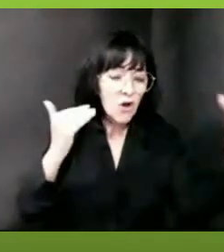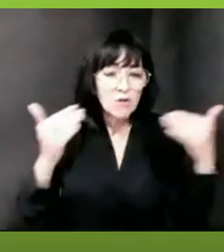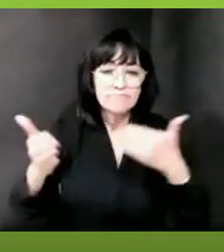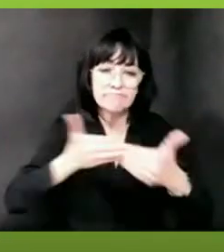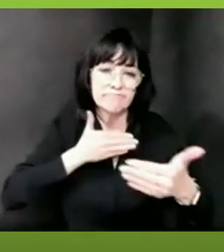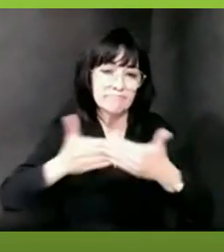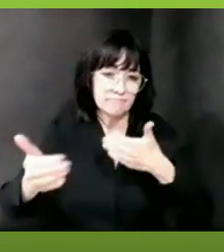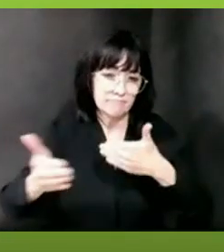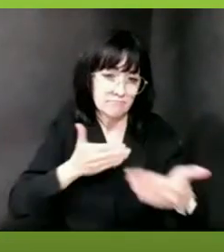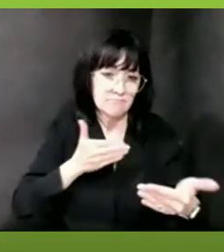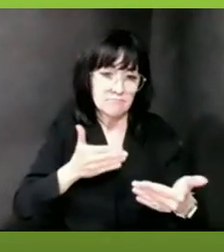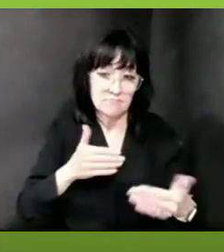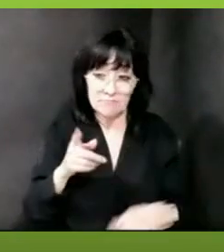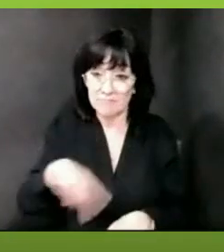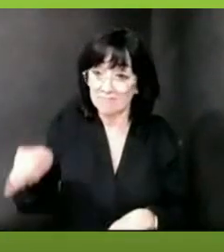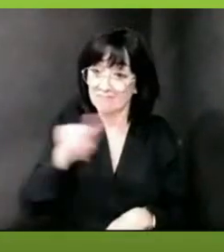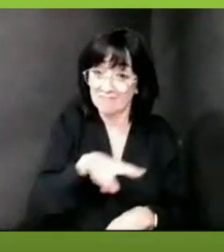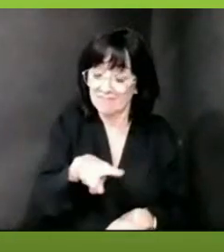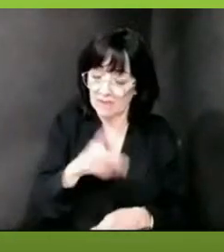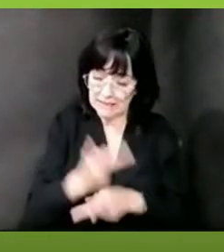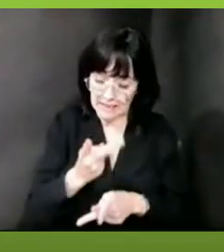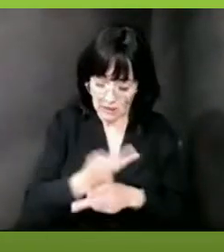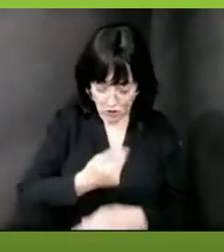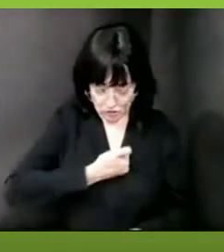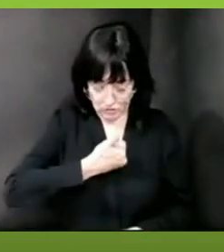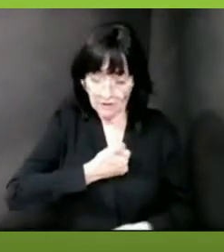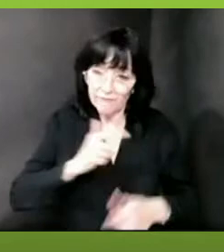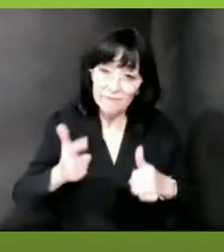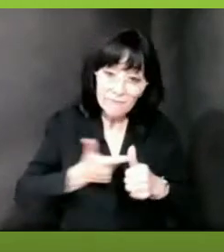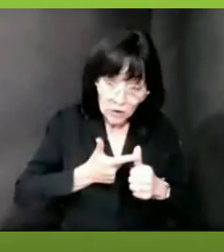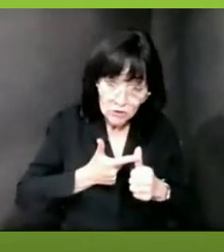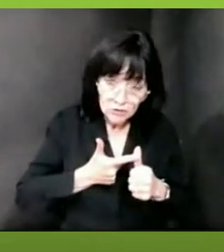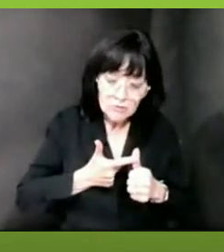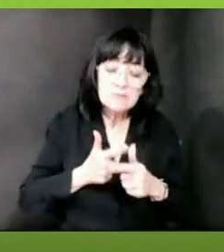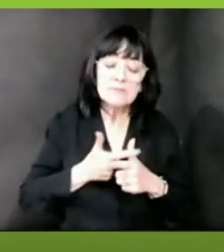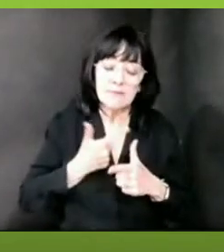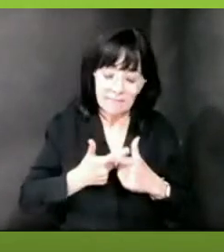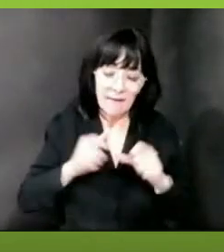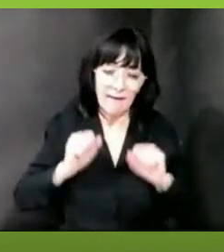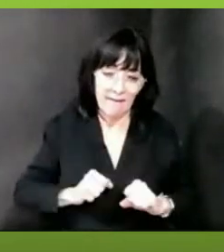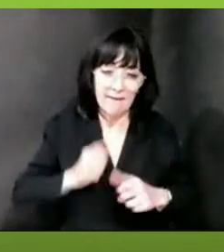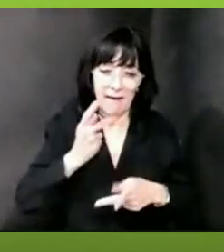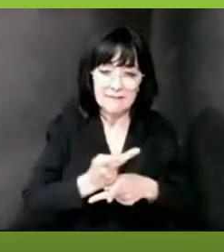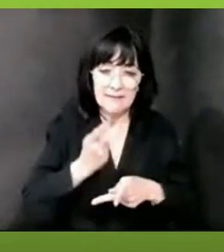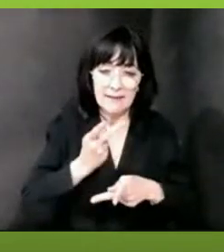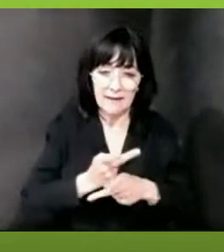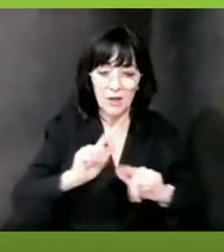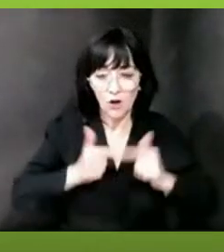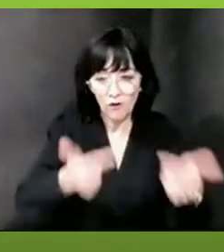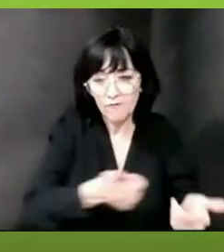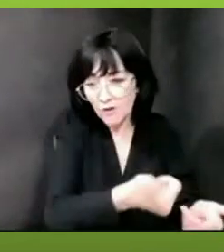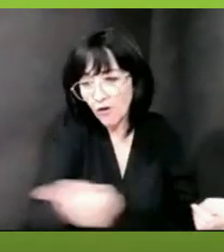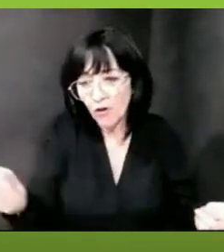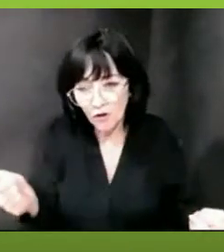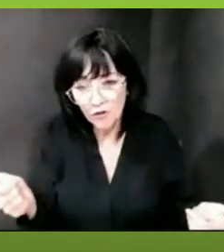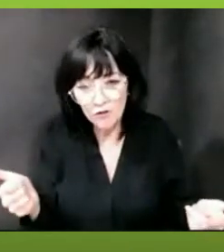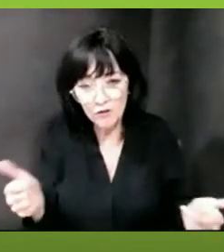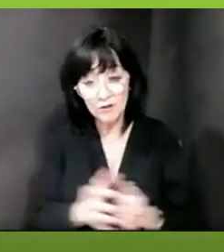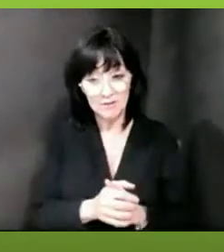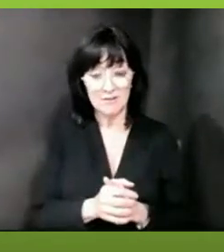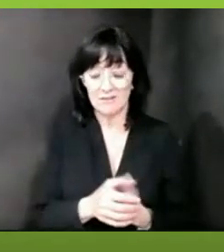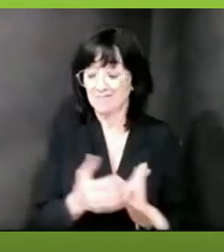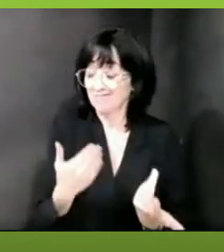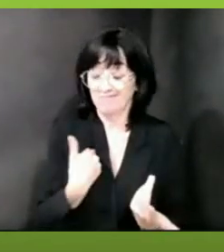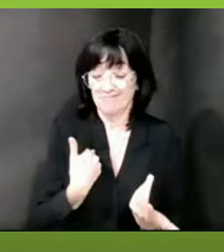all you can do is take care of yourself first. So overall, I'd say that my team has adapted,